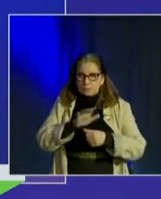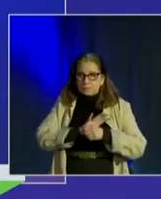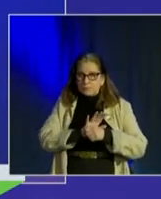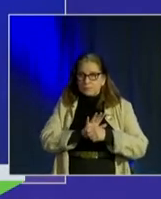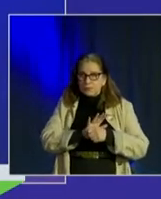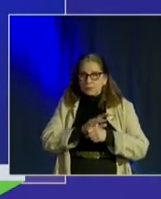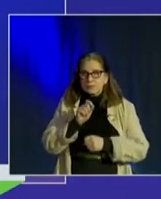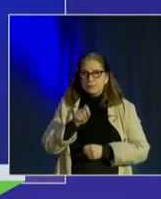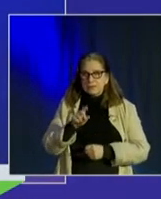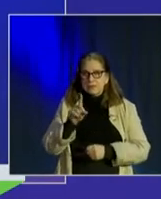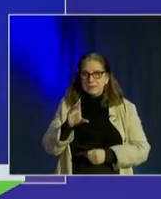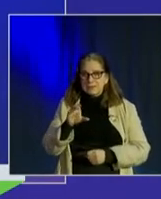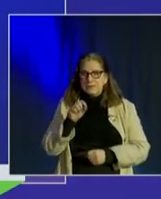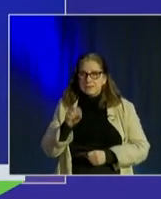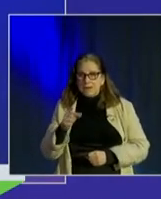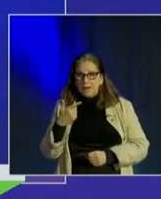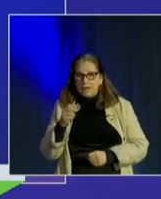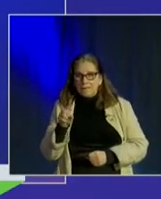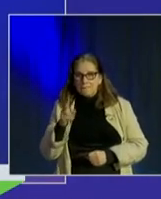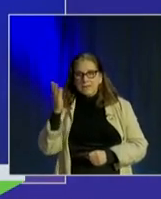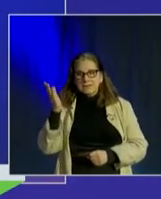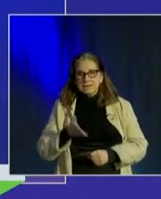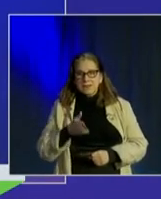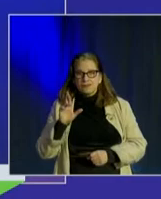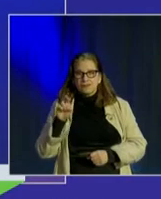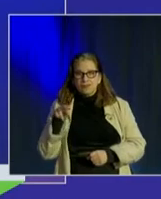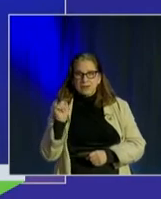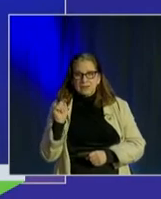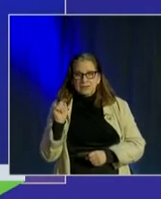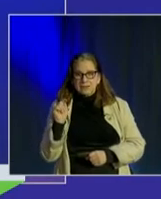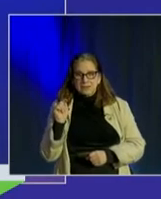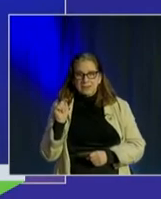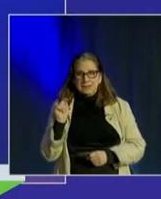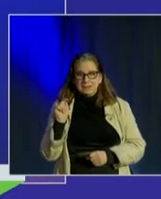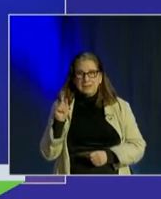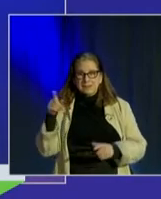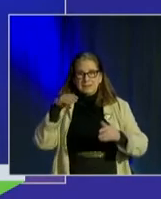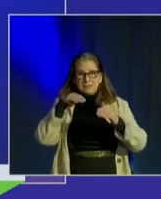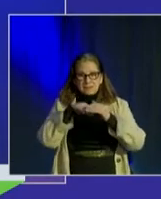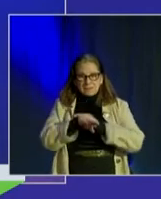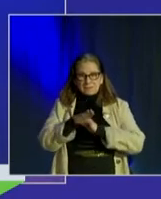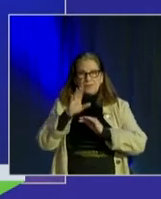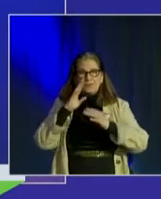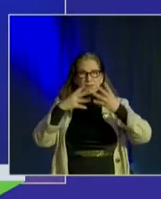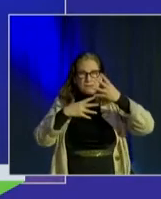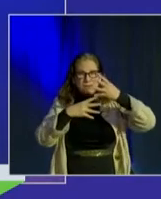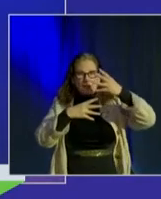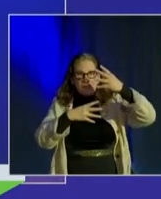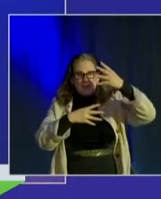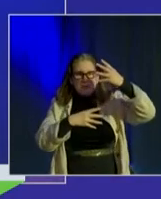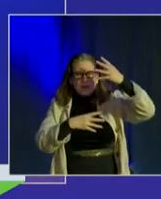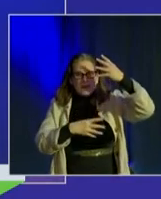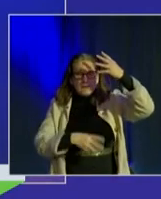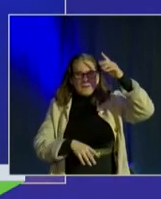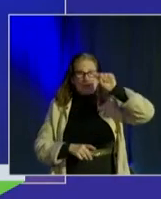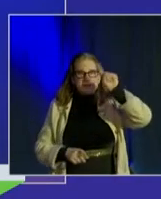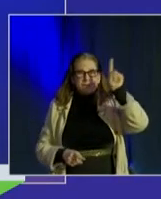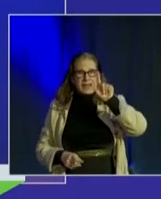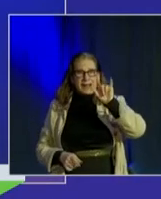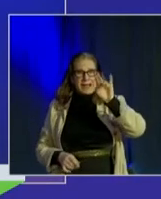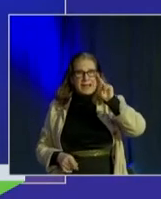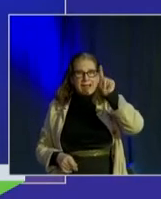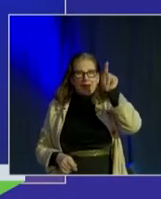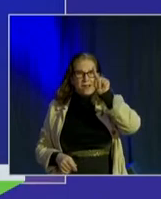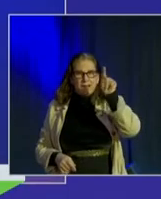coronavirus.dc.gov /rent, you can find links to the programs that John just mentioned for rental